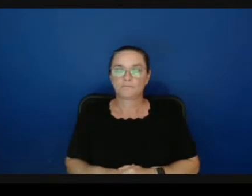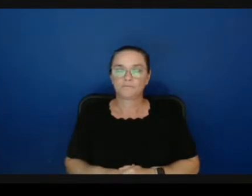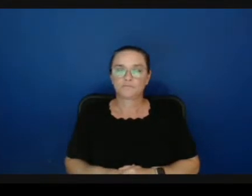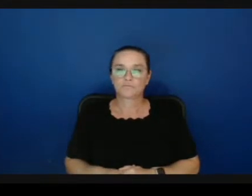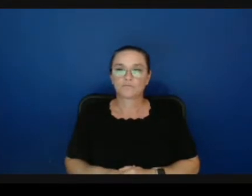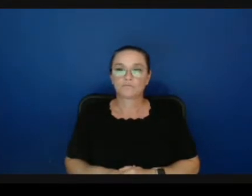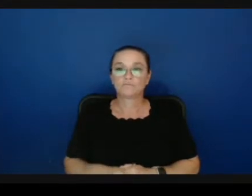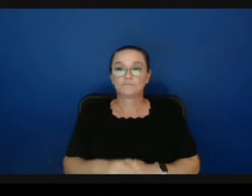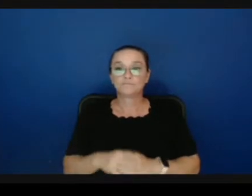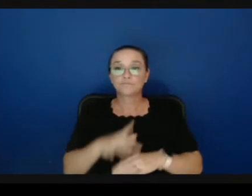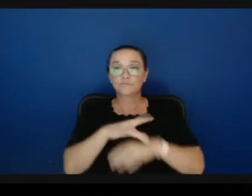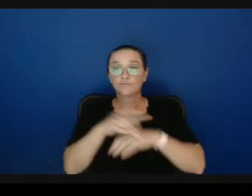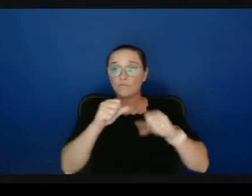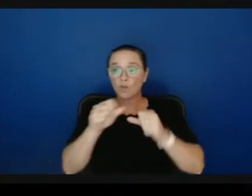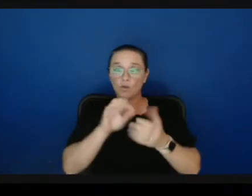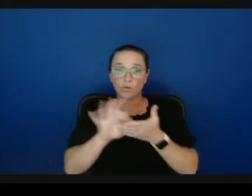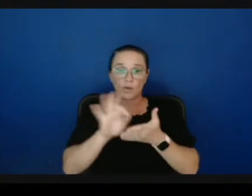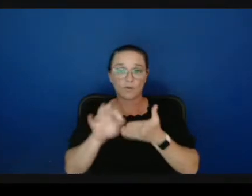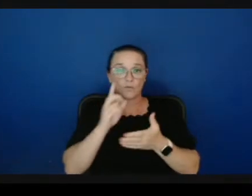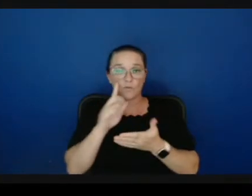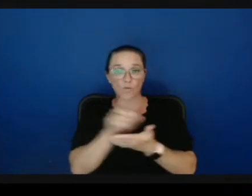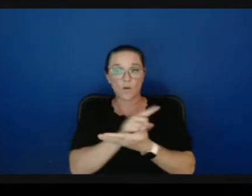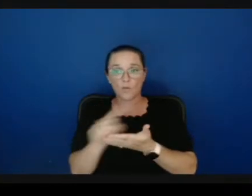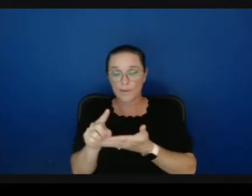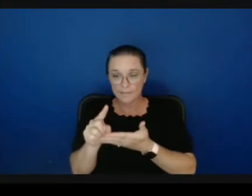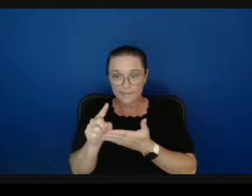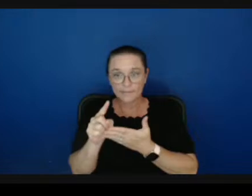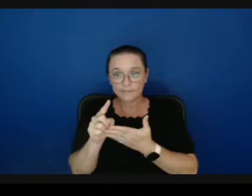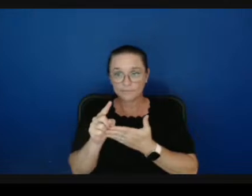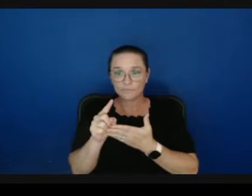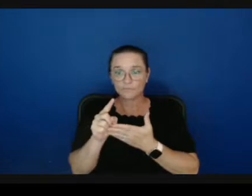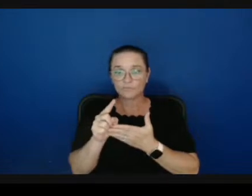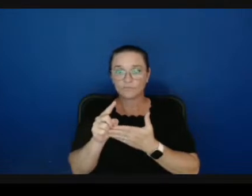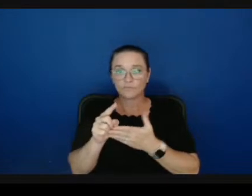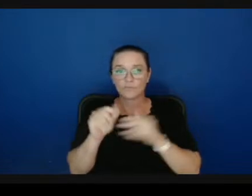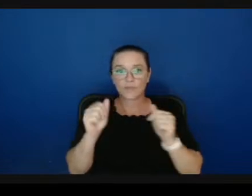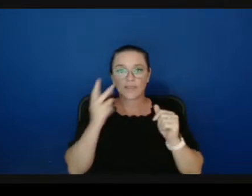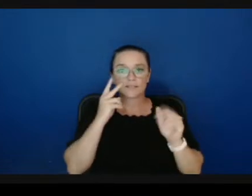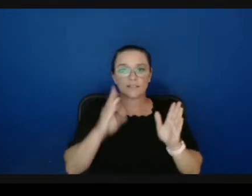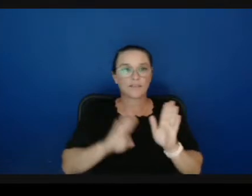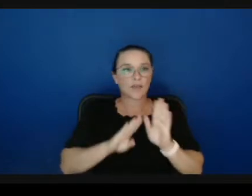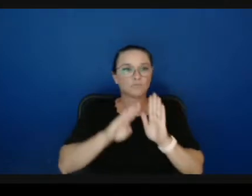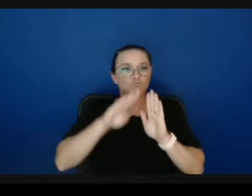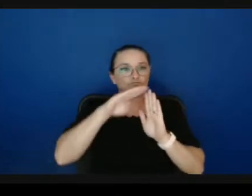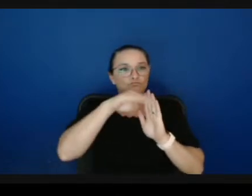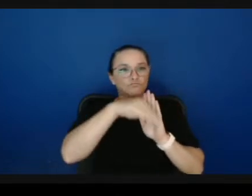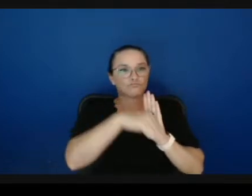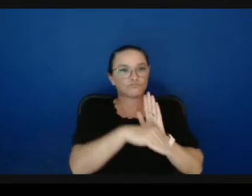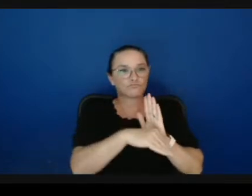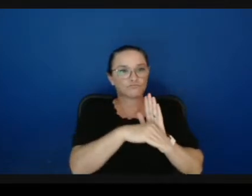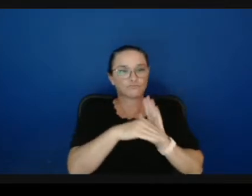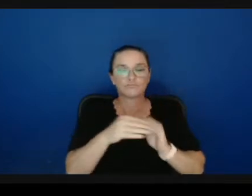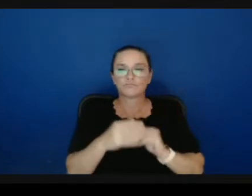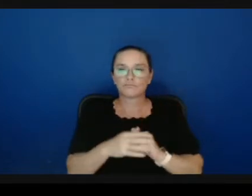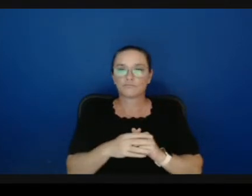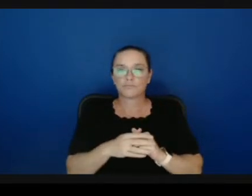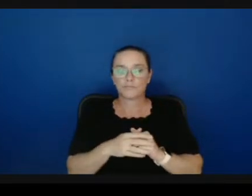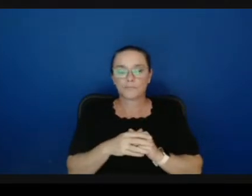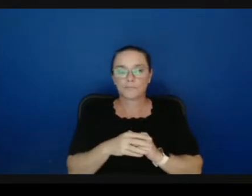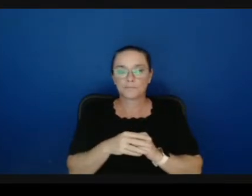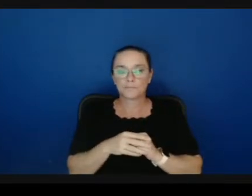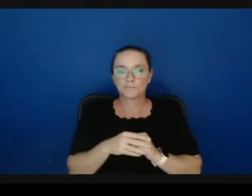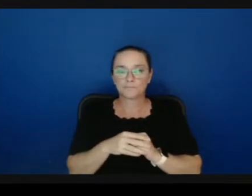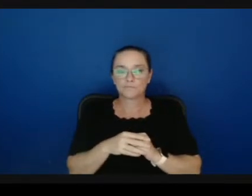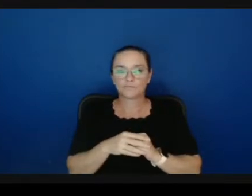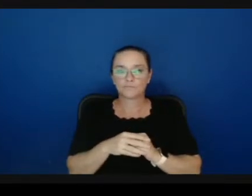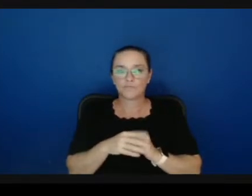Earthquake counts over the last week. Here is that little bell curve pattern, with a